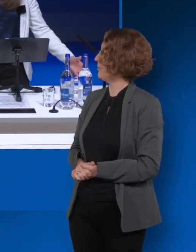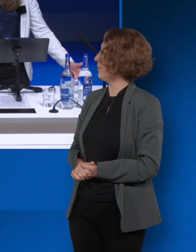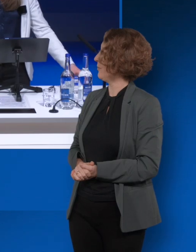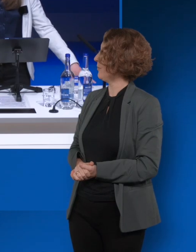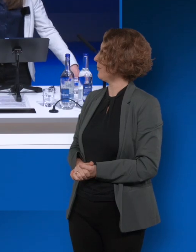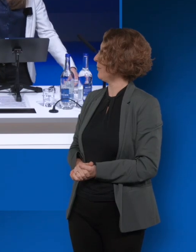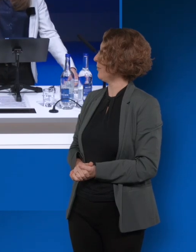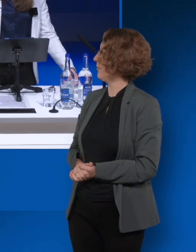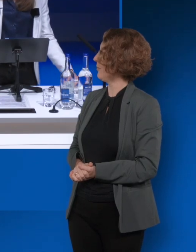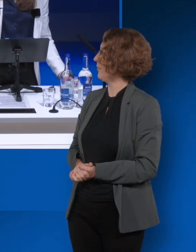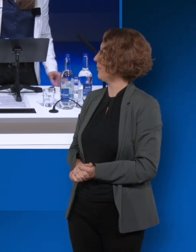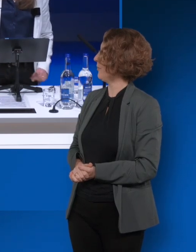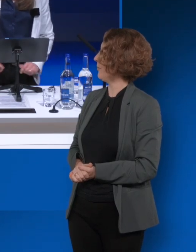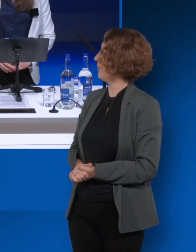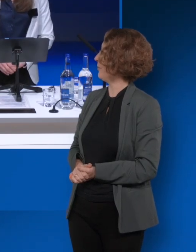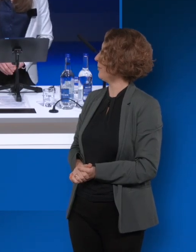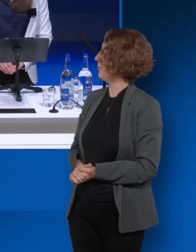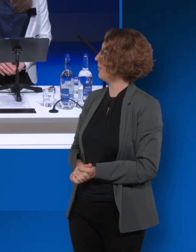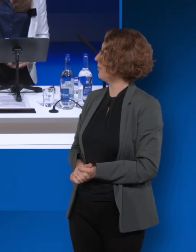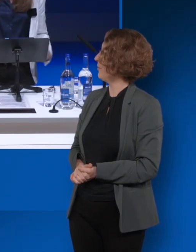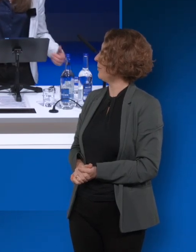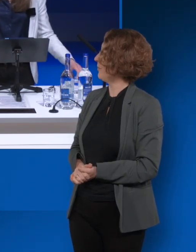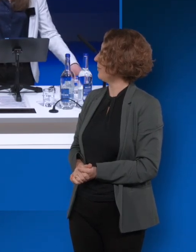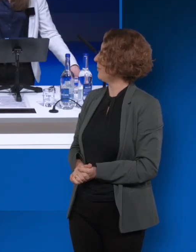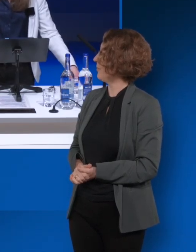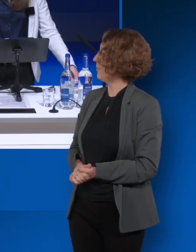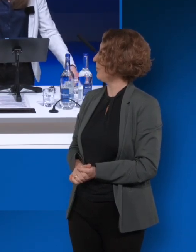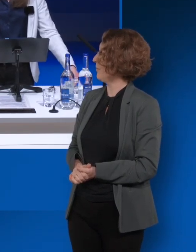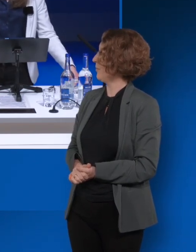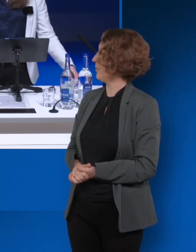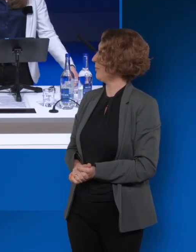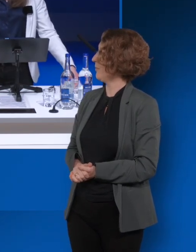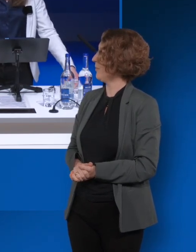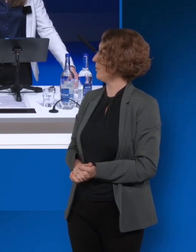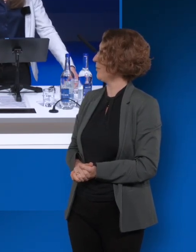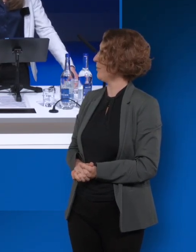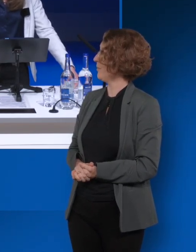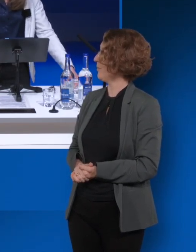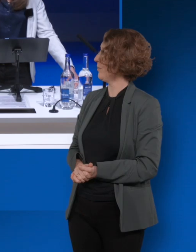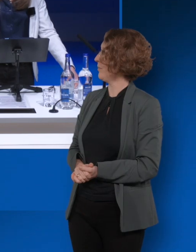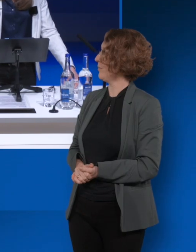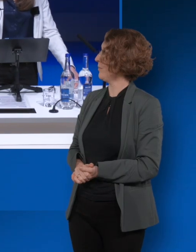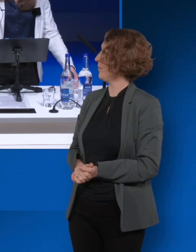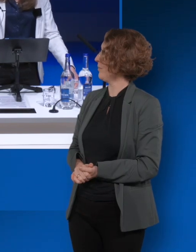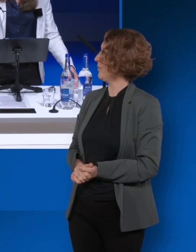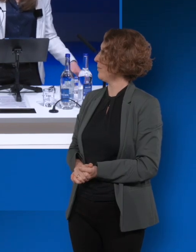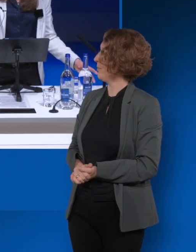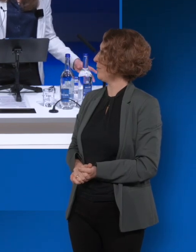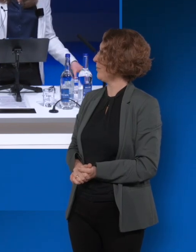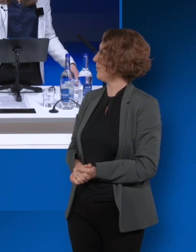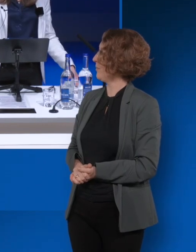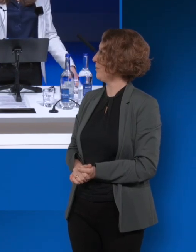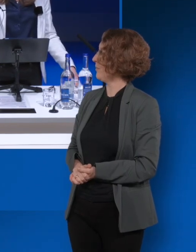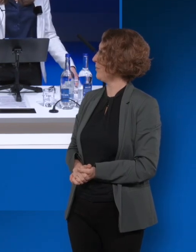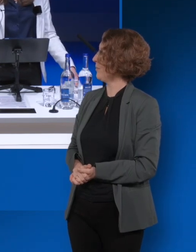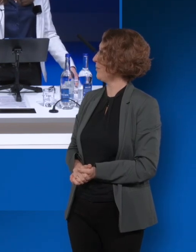come to the conclusion that it's simpler and far easier to be logical if one adopts the hypothesis that our being does consist of